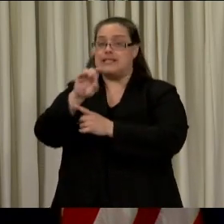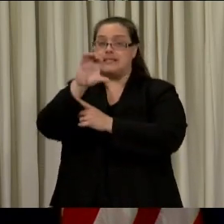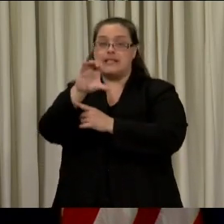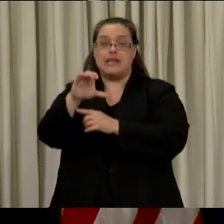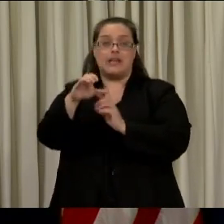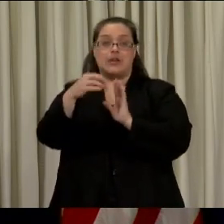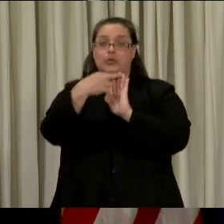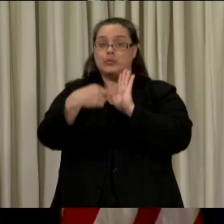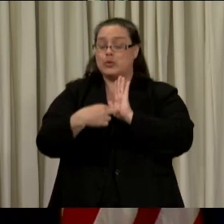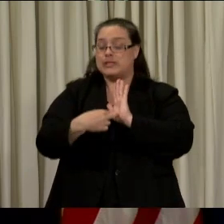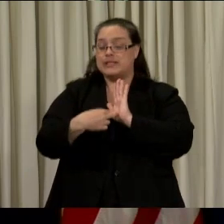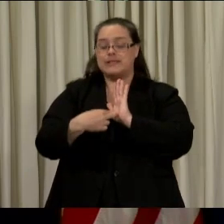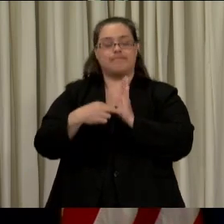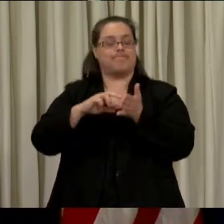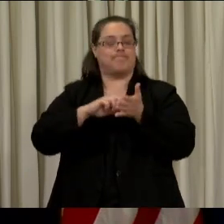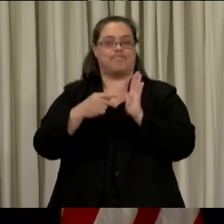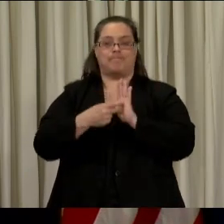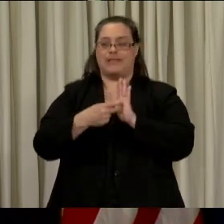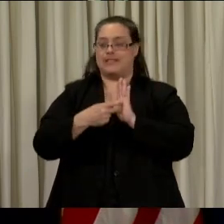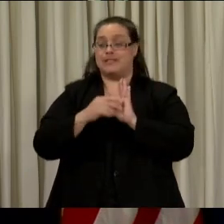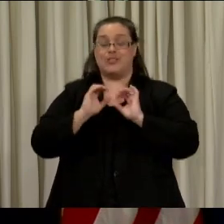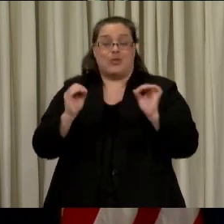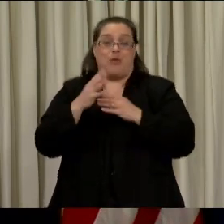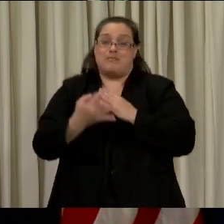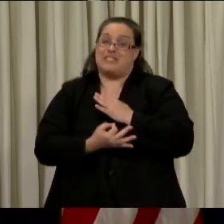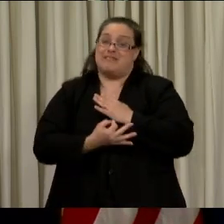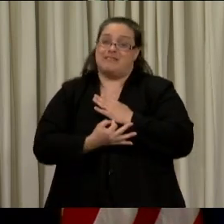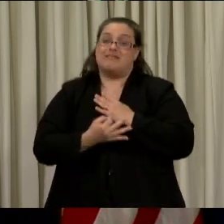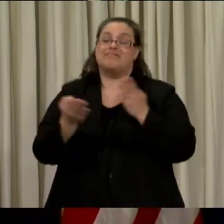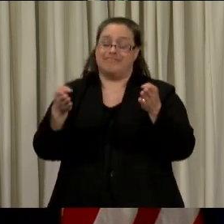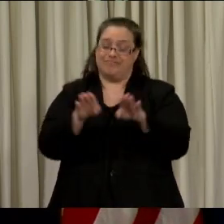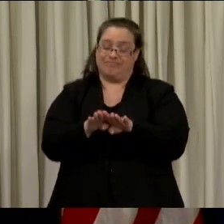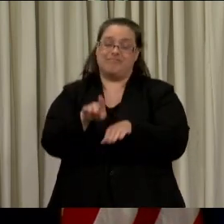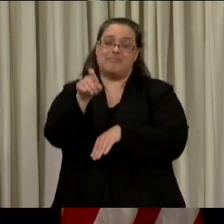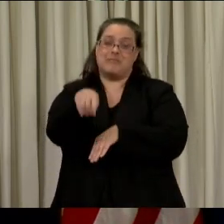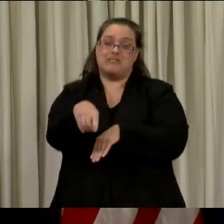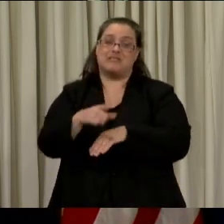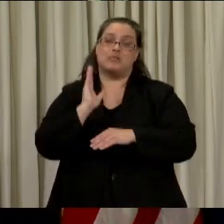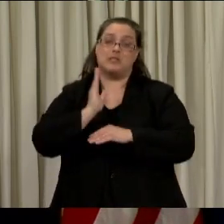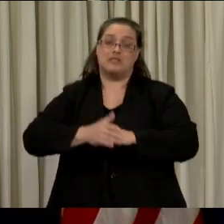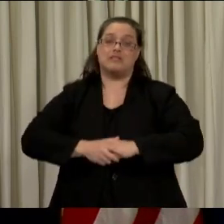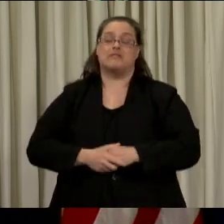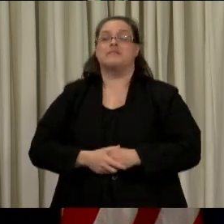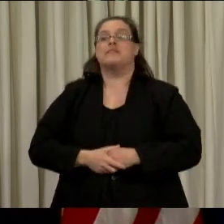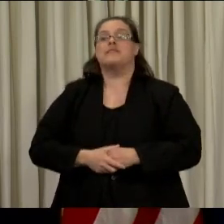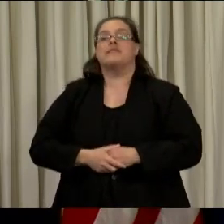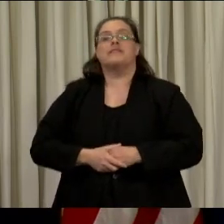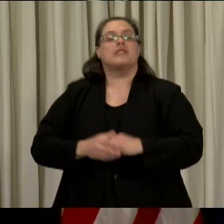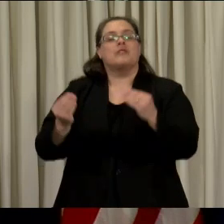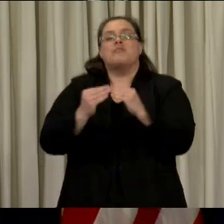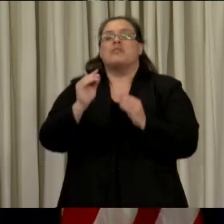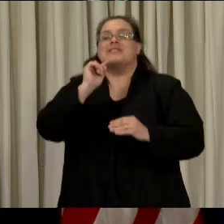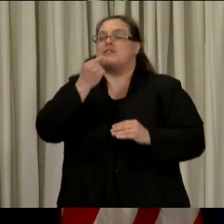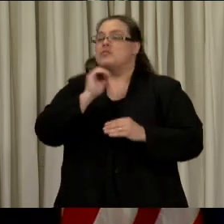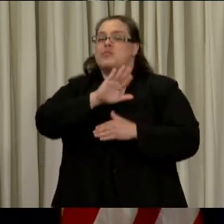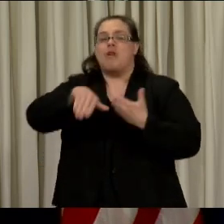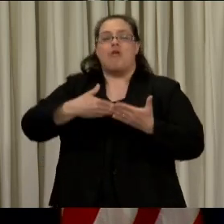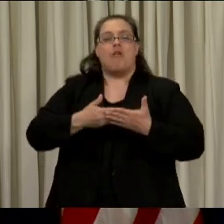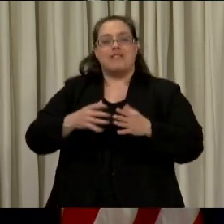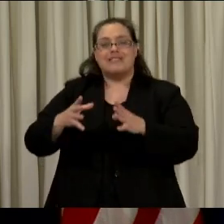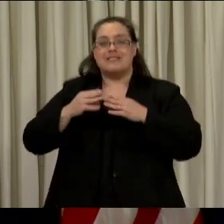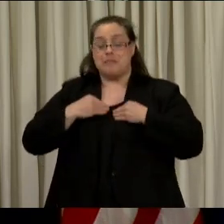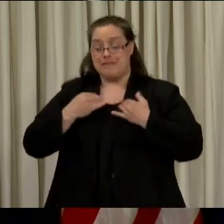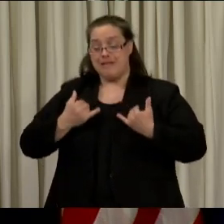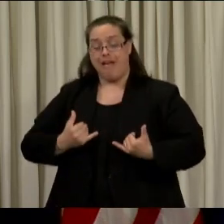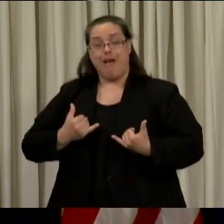guidelines, we will have no choice but to shut you down too. The more seriously we all take this